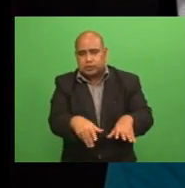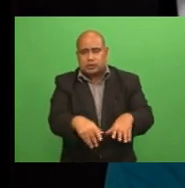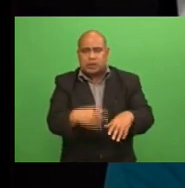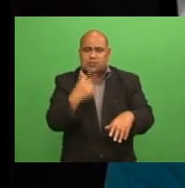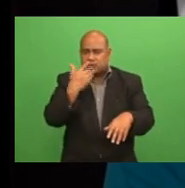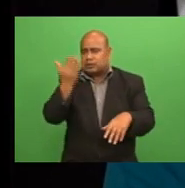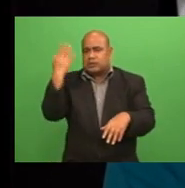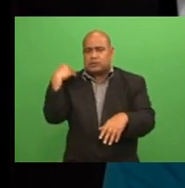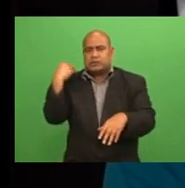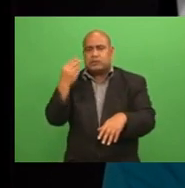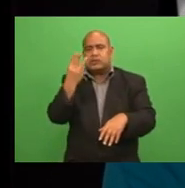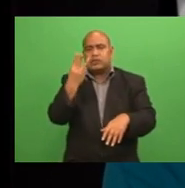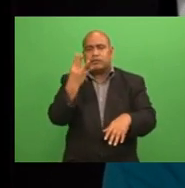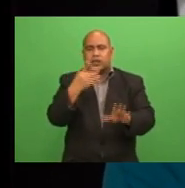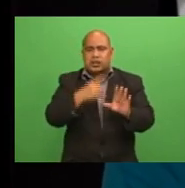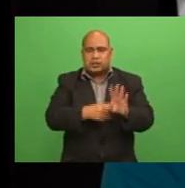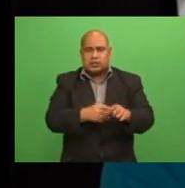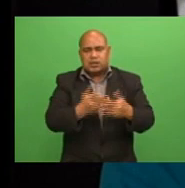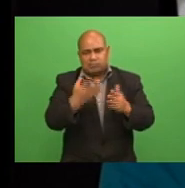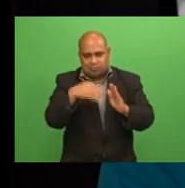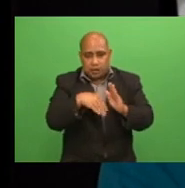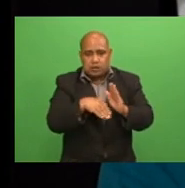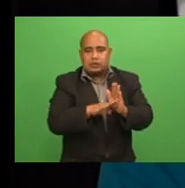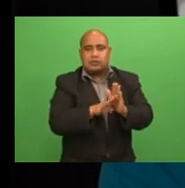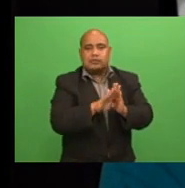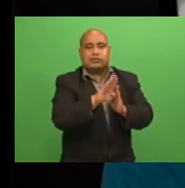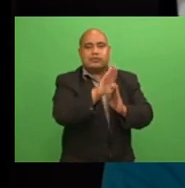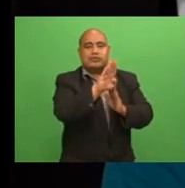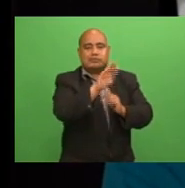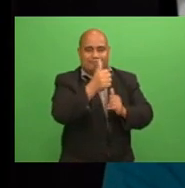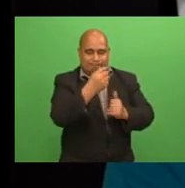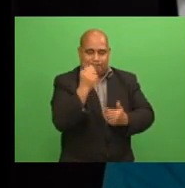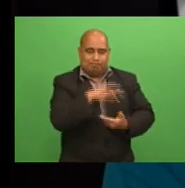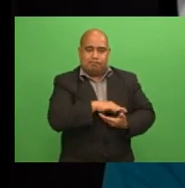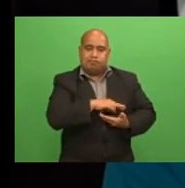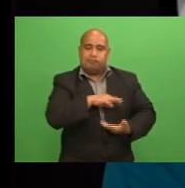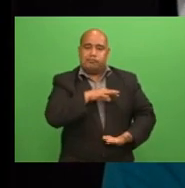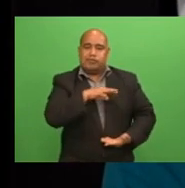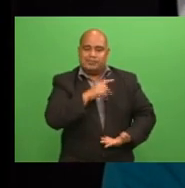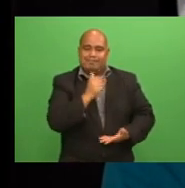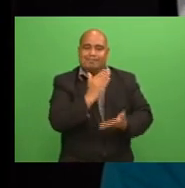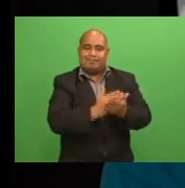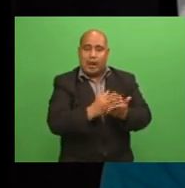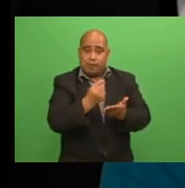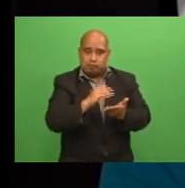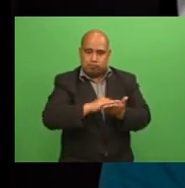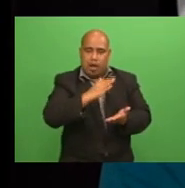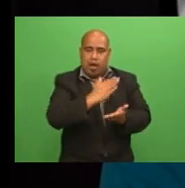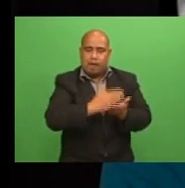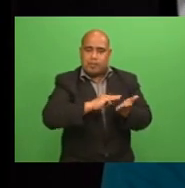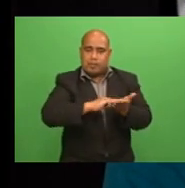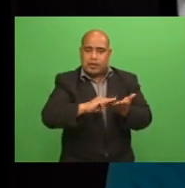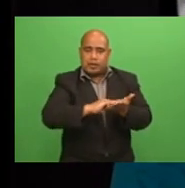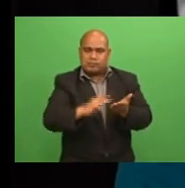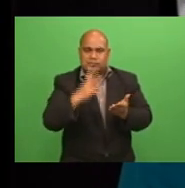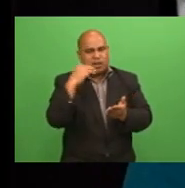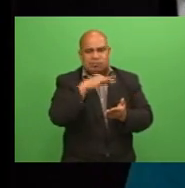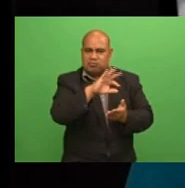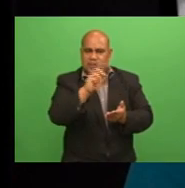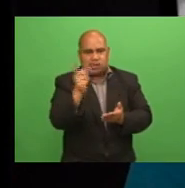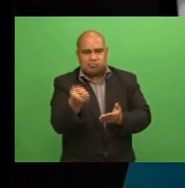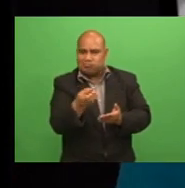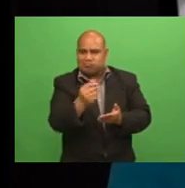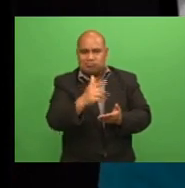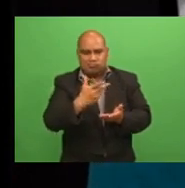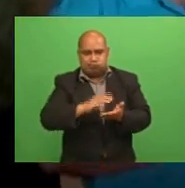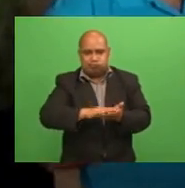to make a small profit that has gone up to $500,000 to 230,000, and this year we also expect